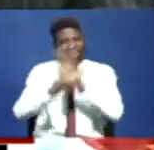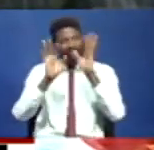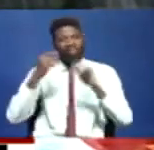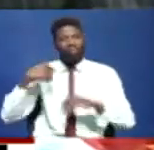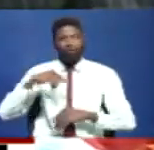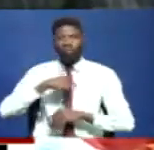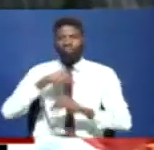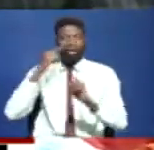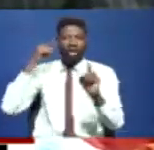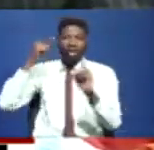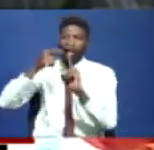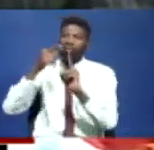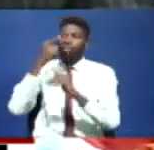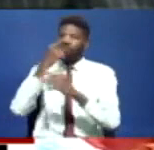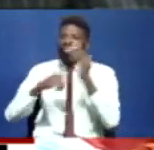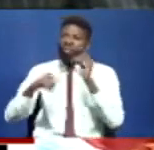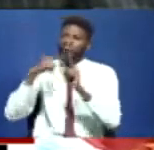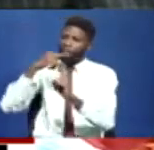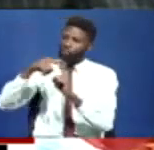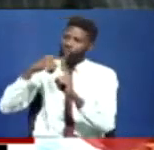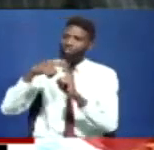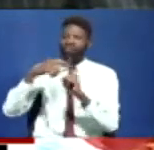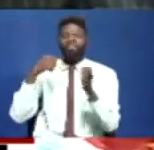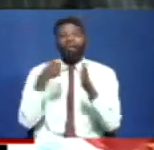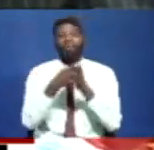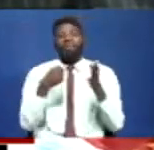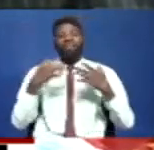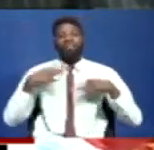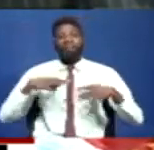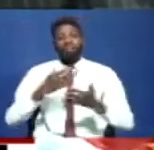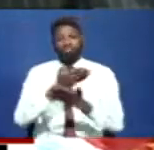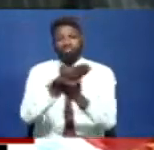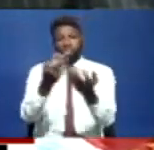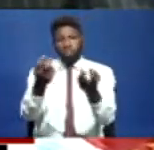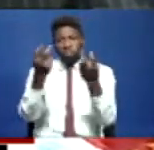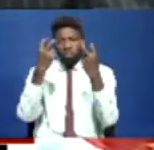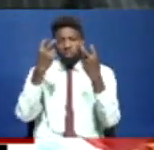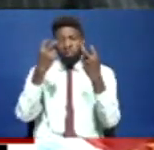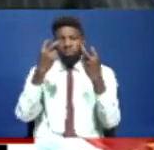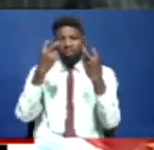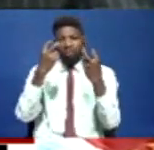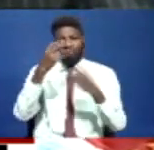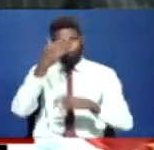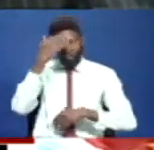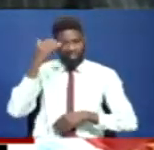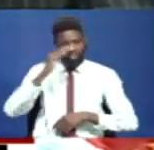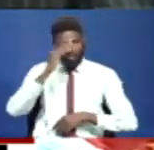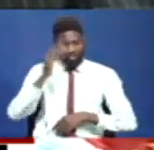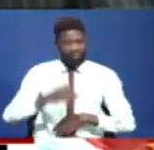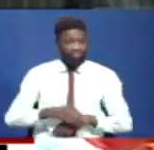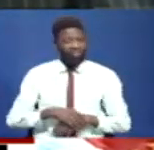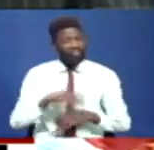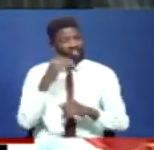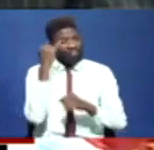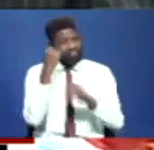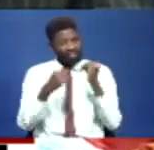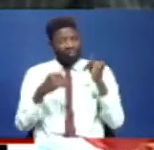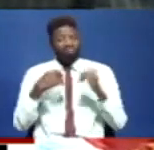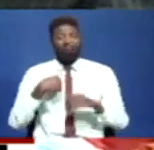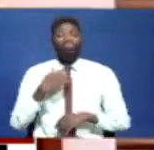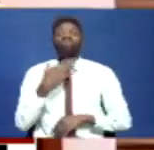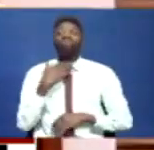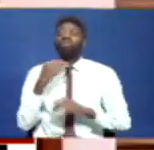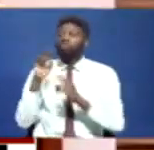positive impact our audience will never forget. In conclusion, I would like to borrow the words in